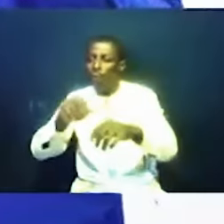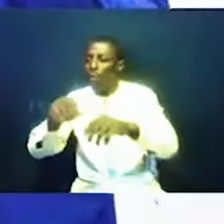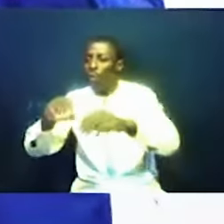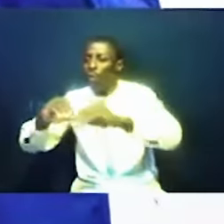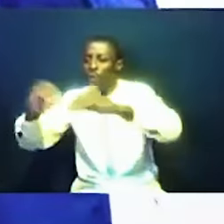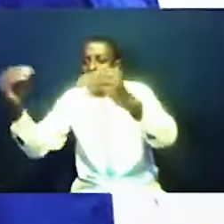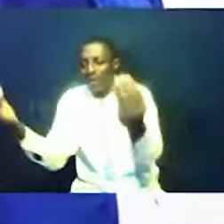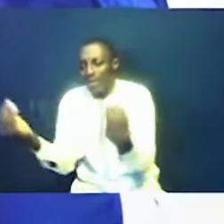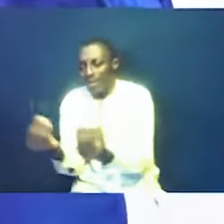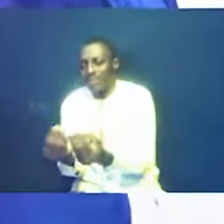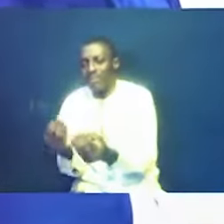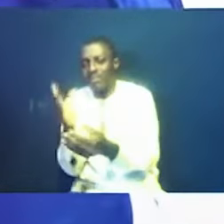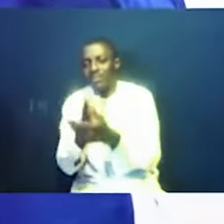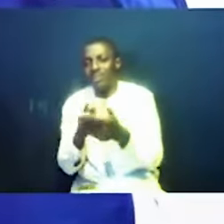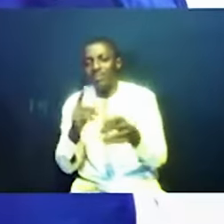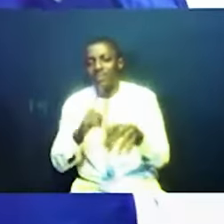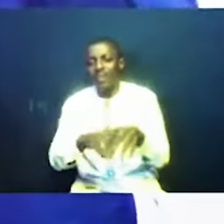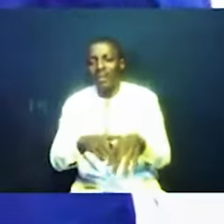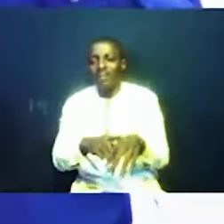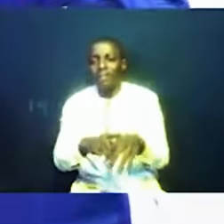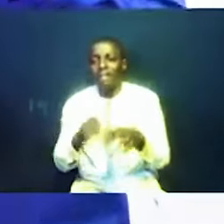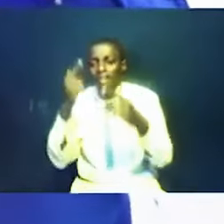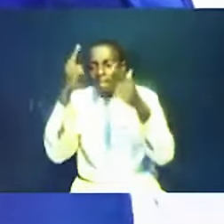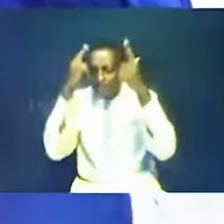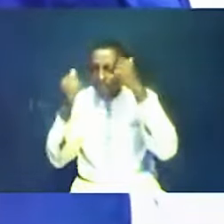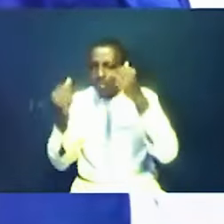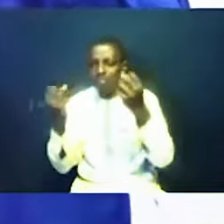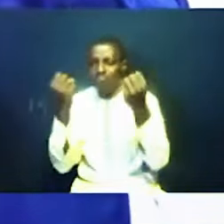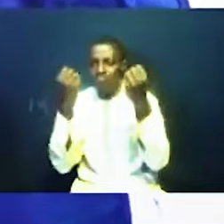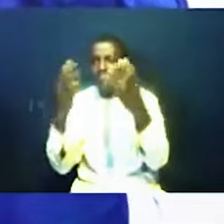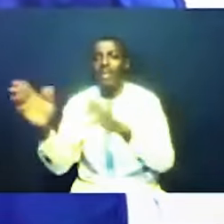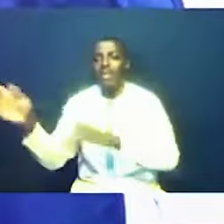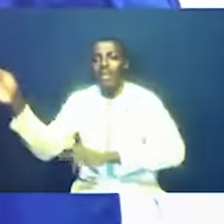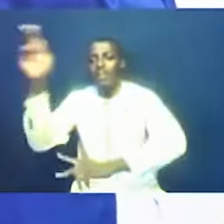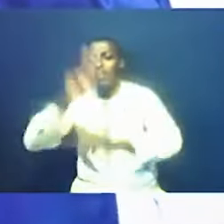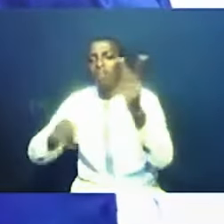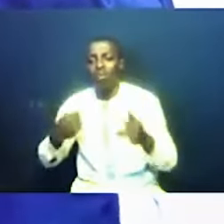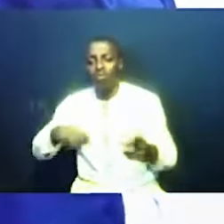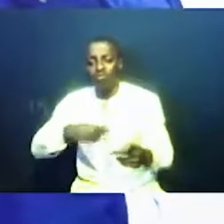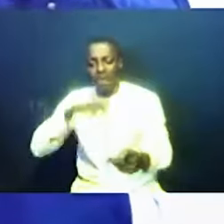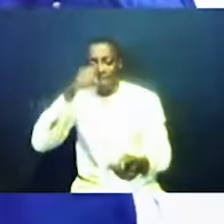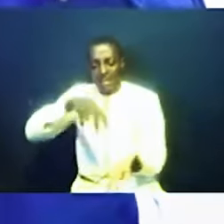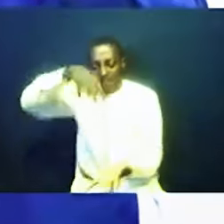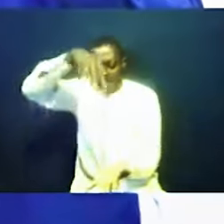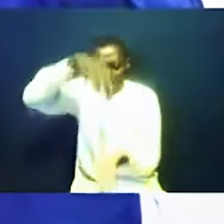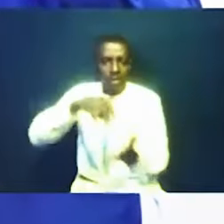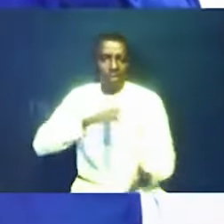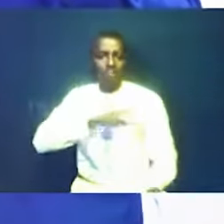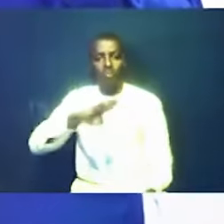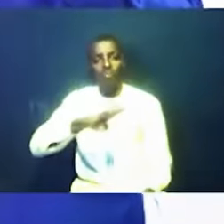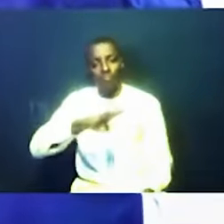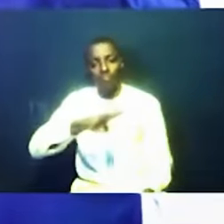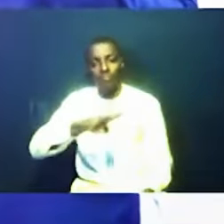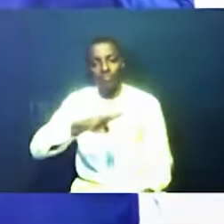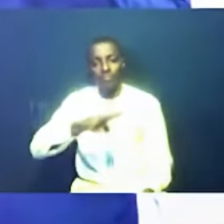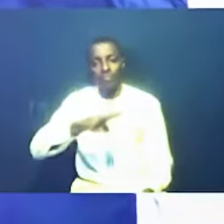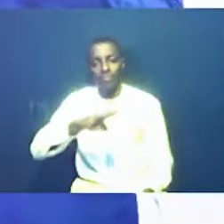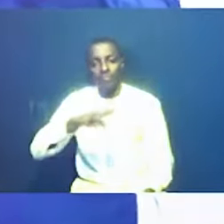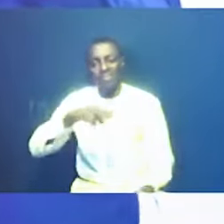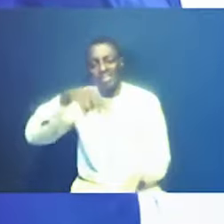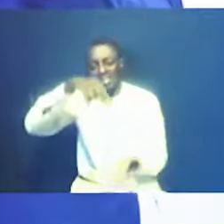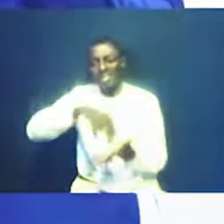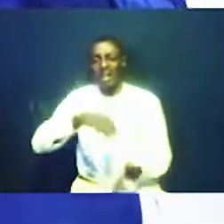sometimes for the sake of the majority, you need to take some stands that could